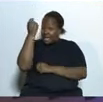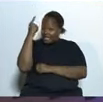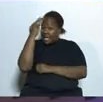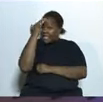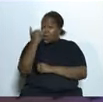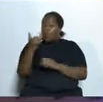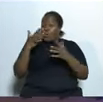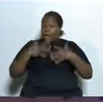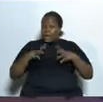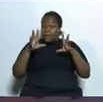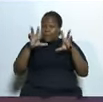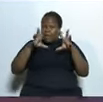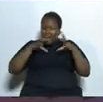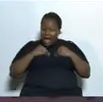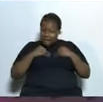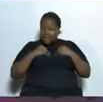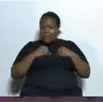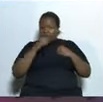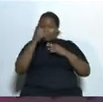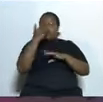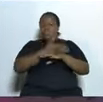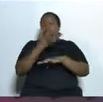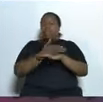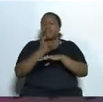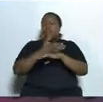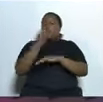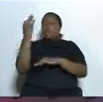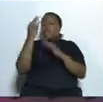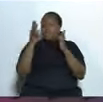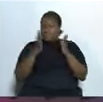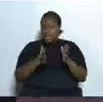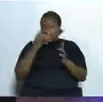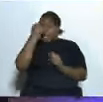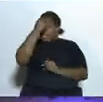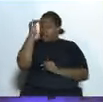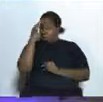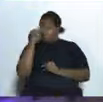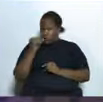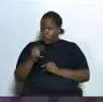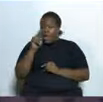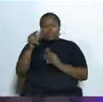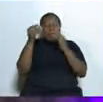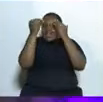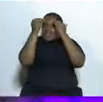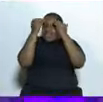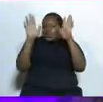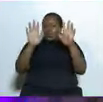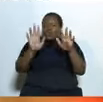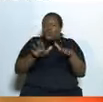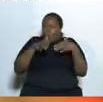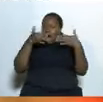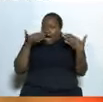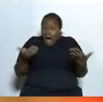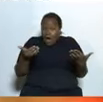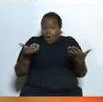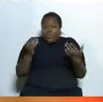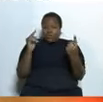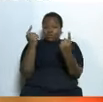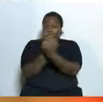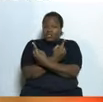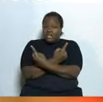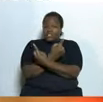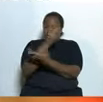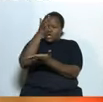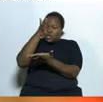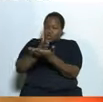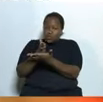people accept counterfeits, it's because they do not know how to distinguish truth